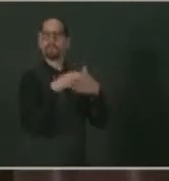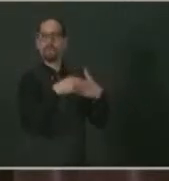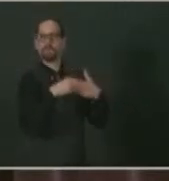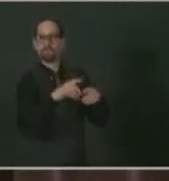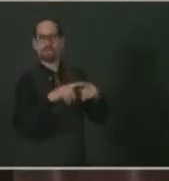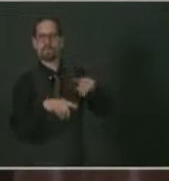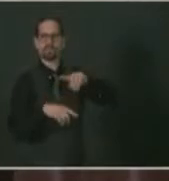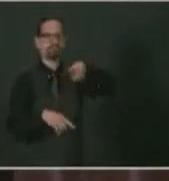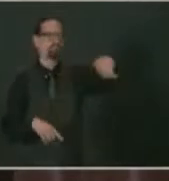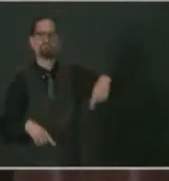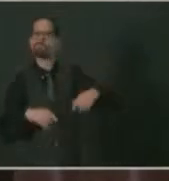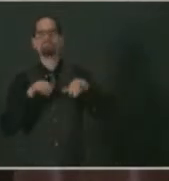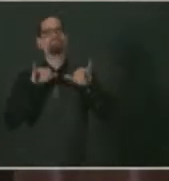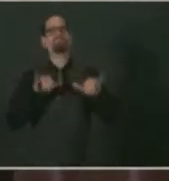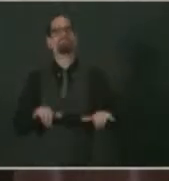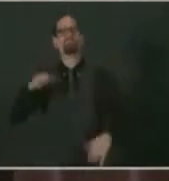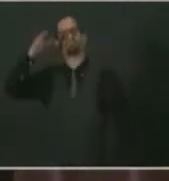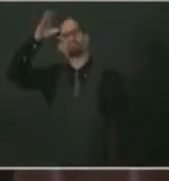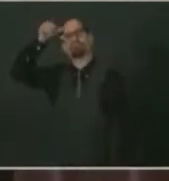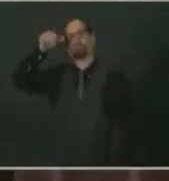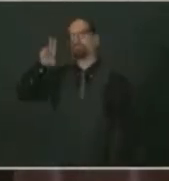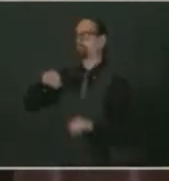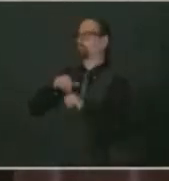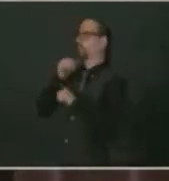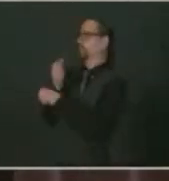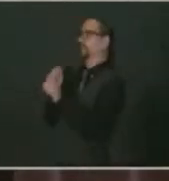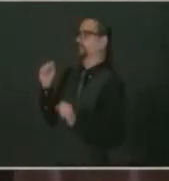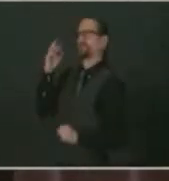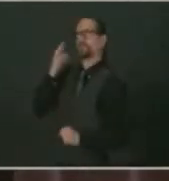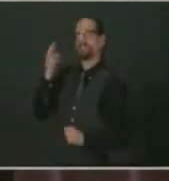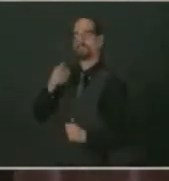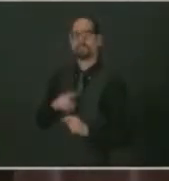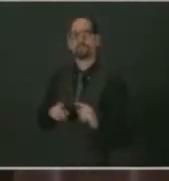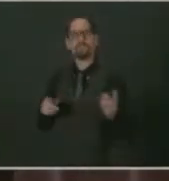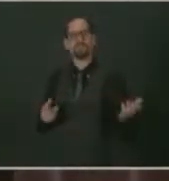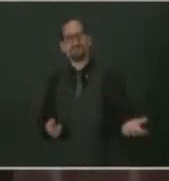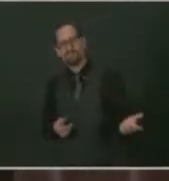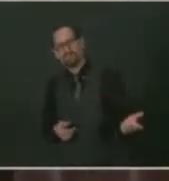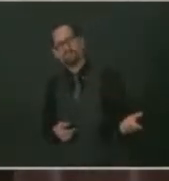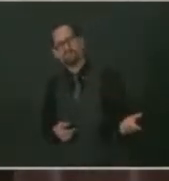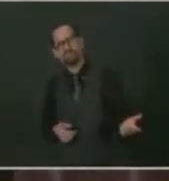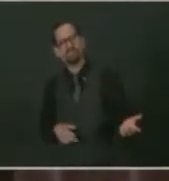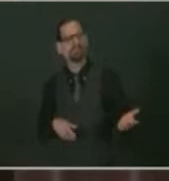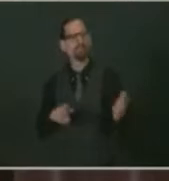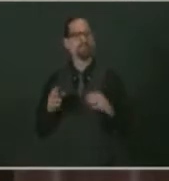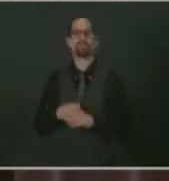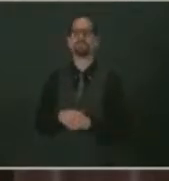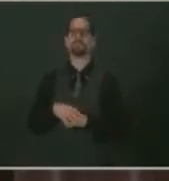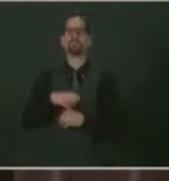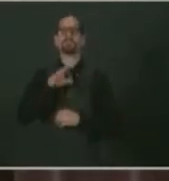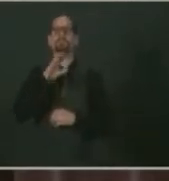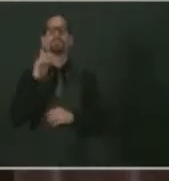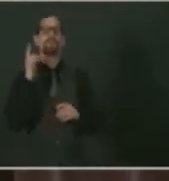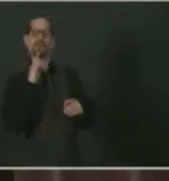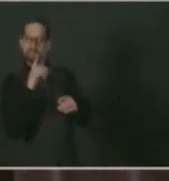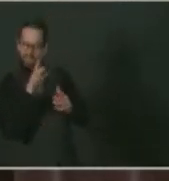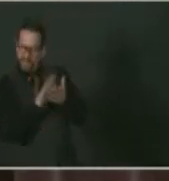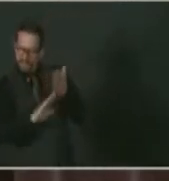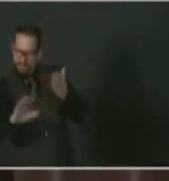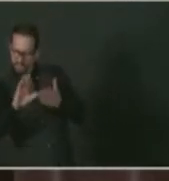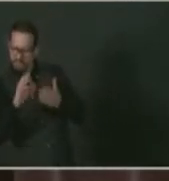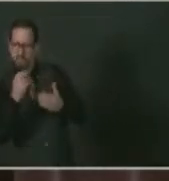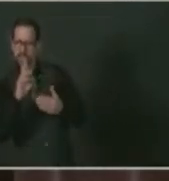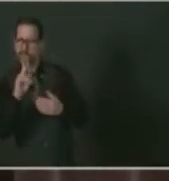extension, the parents? And for college or for Both. K through 12? At the college level, we have supported